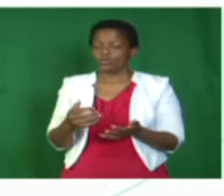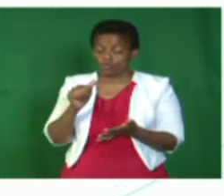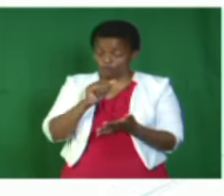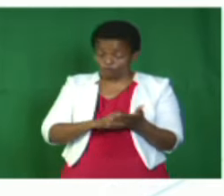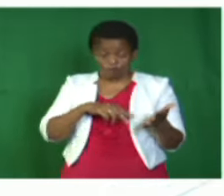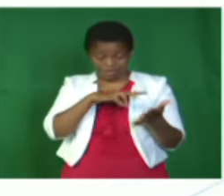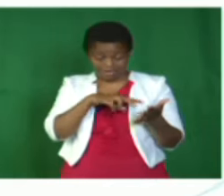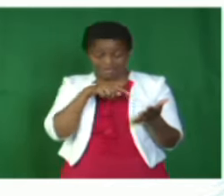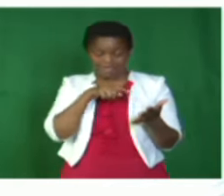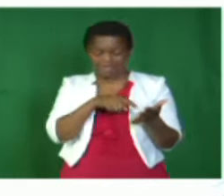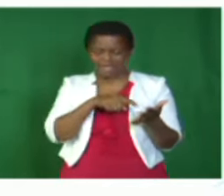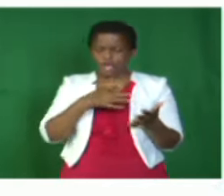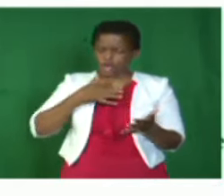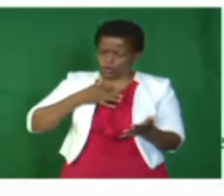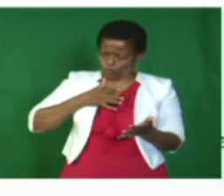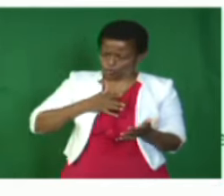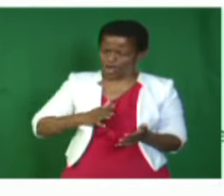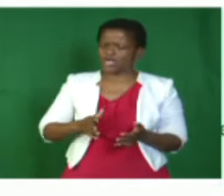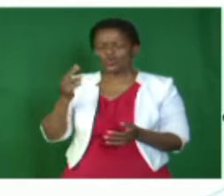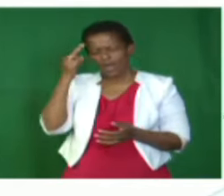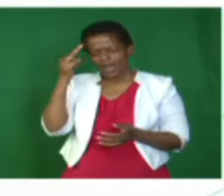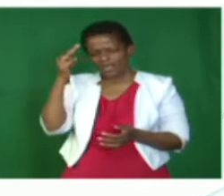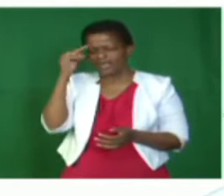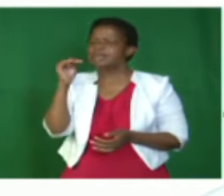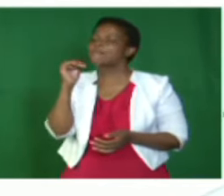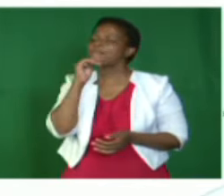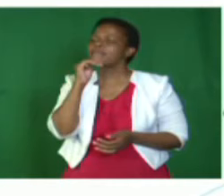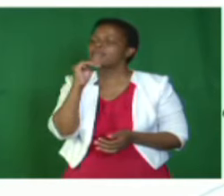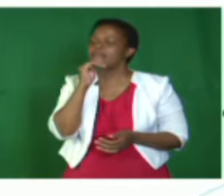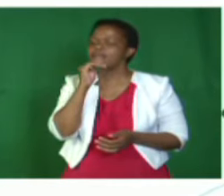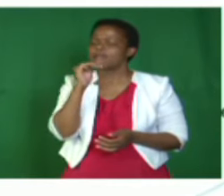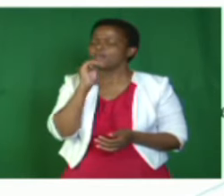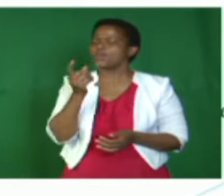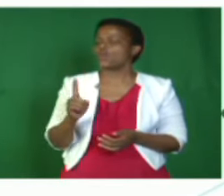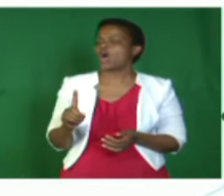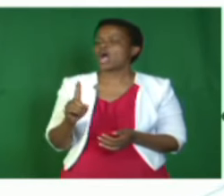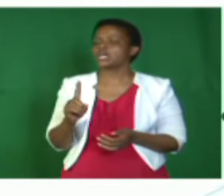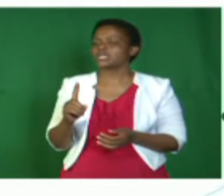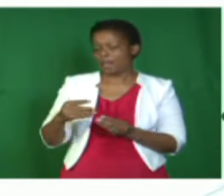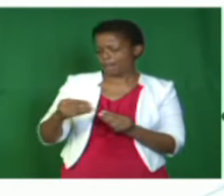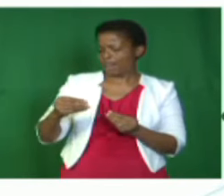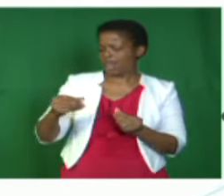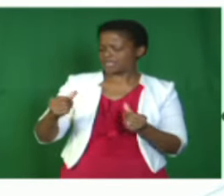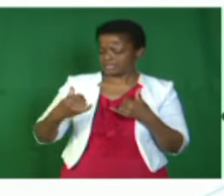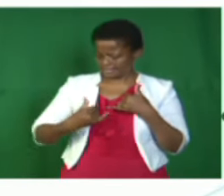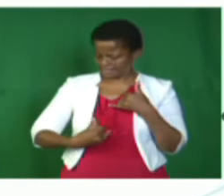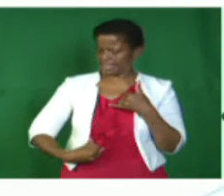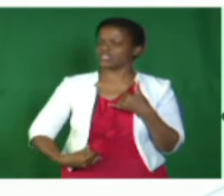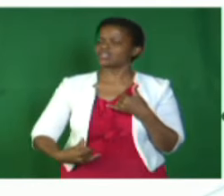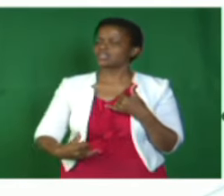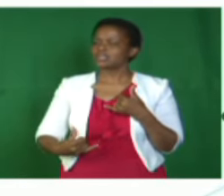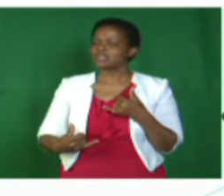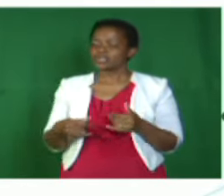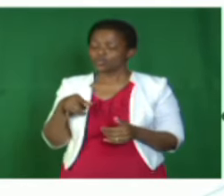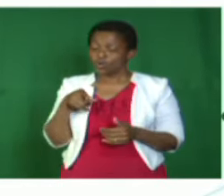going to be looking for what? A definition. So you are going to go to your text, identify the definition, and provide it